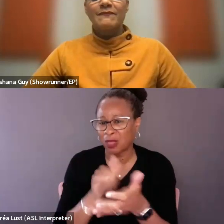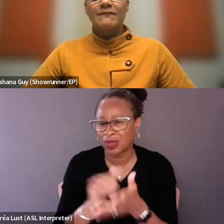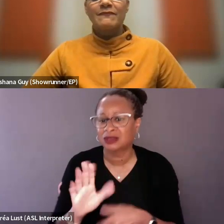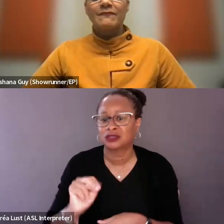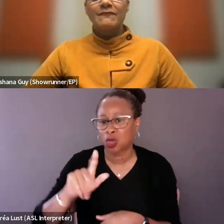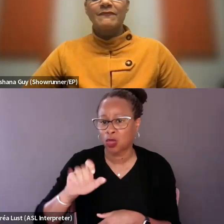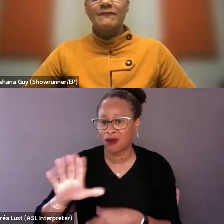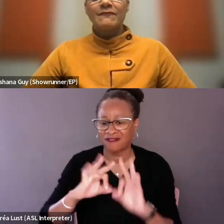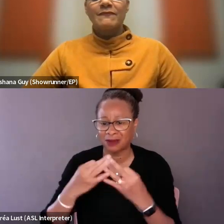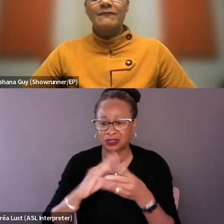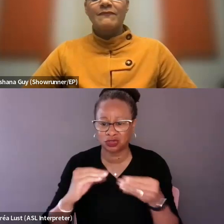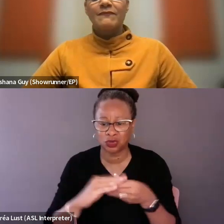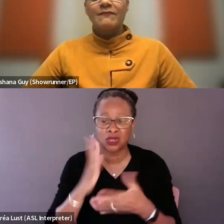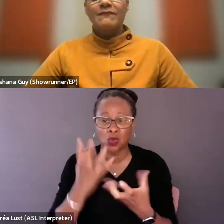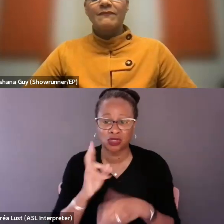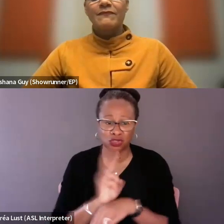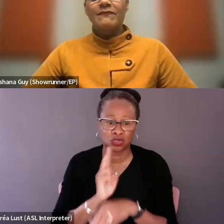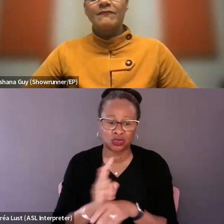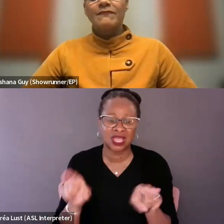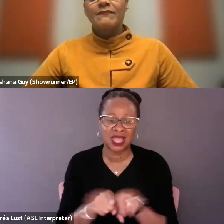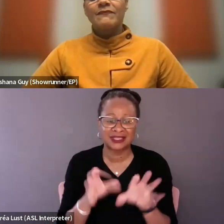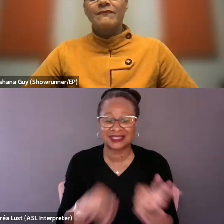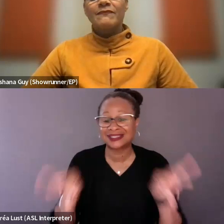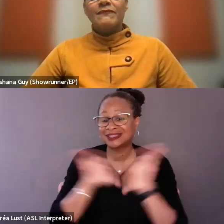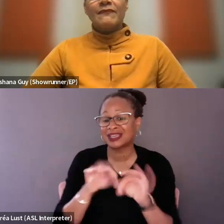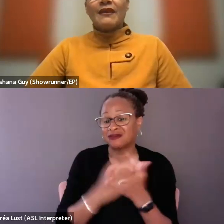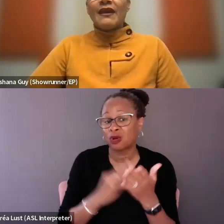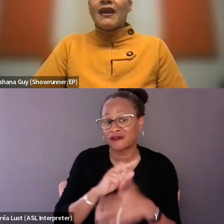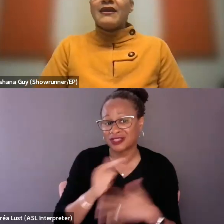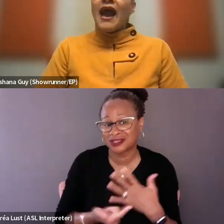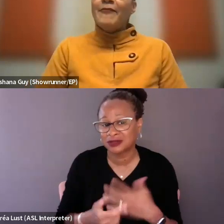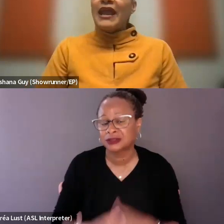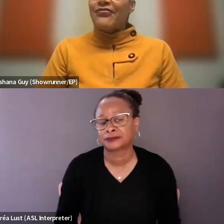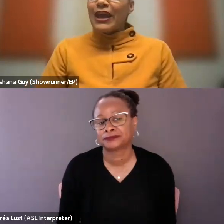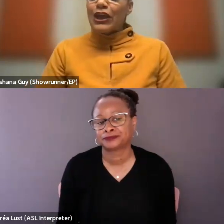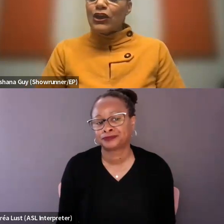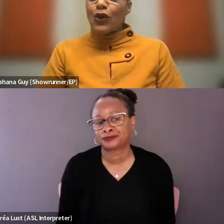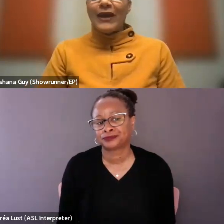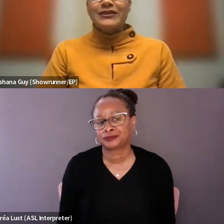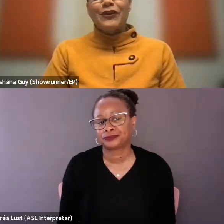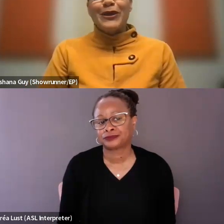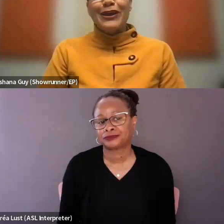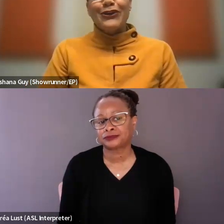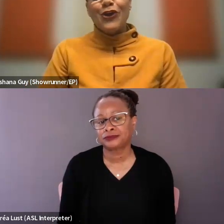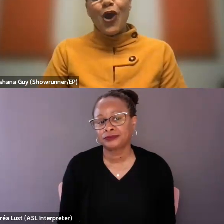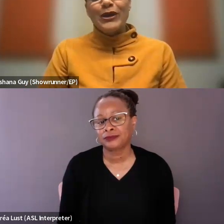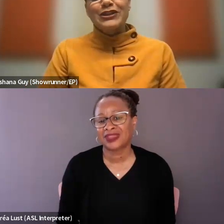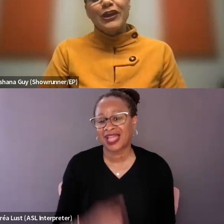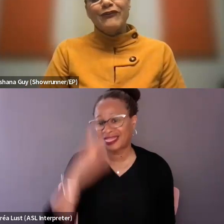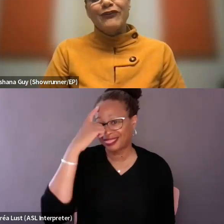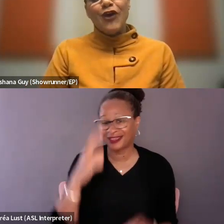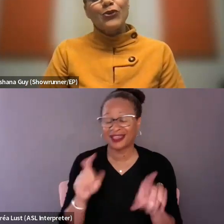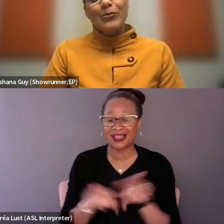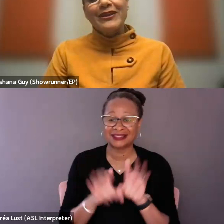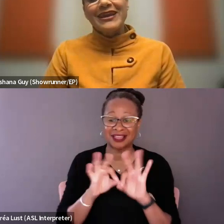utilize as such a significant part of the series? Yeah, I mean, I think, you know, as a filmmaker, you're always